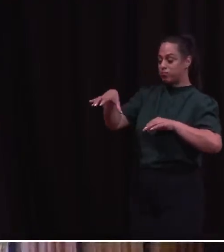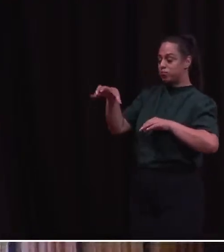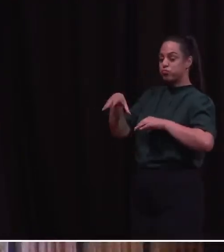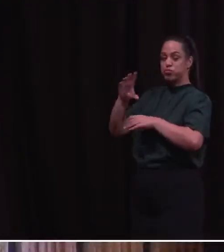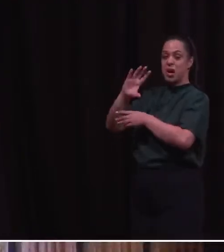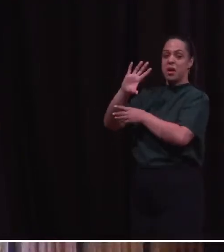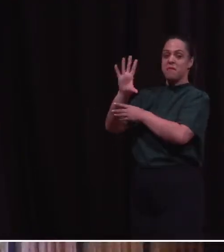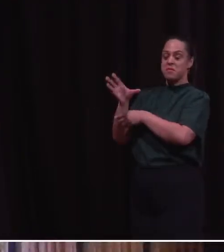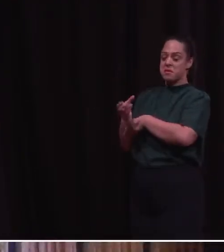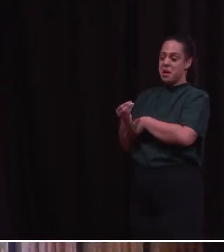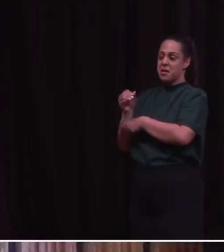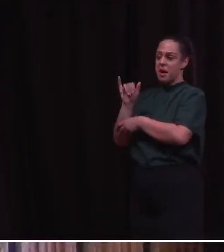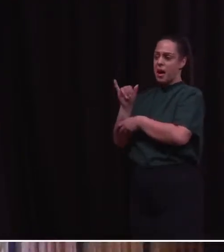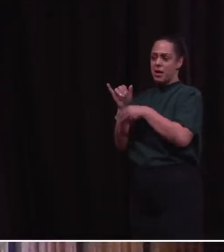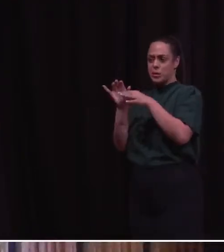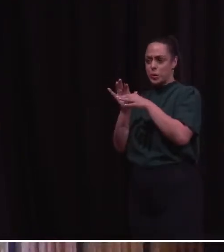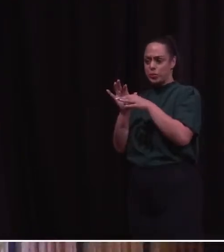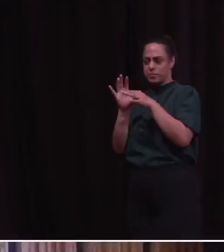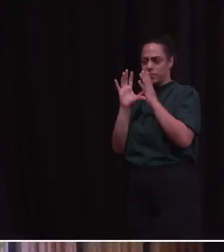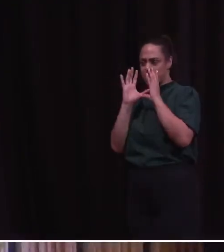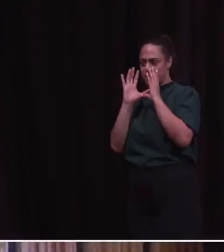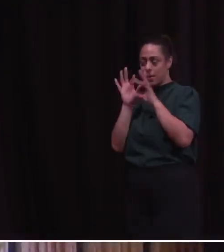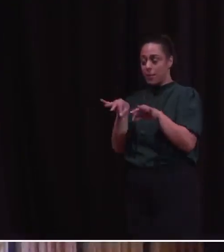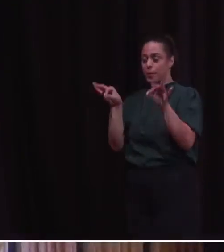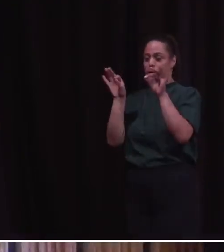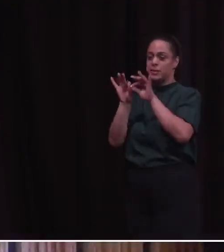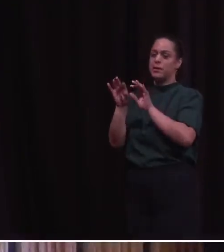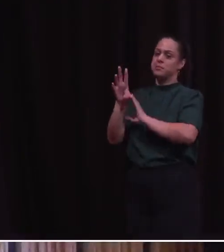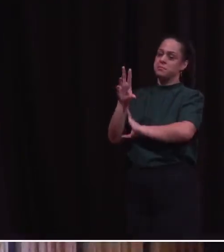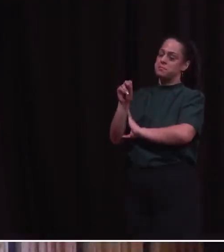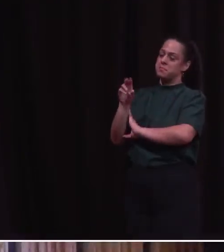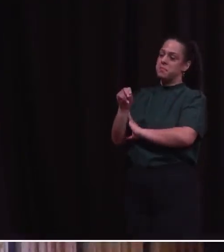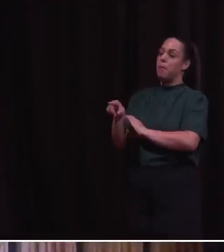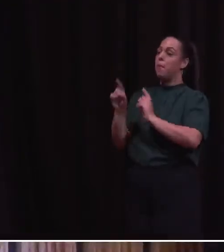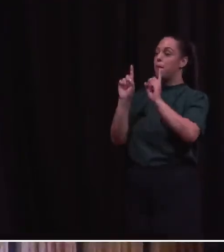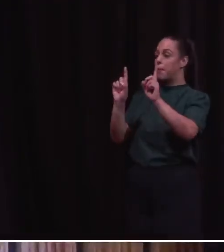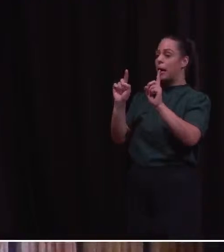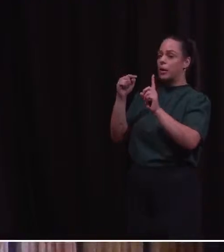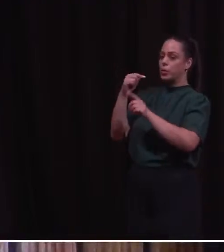Africa, not so. Because I think one big date in South Africa is